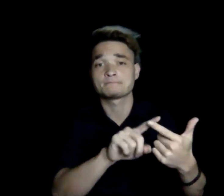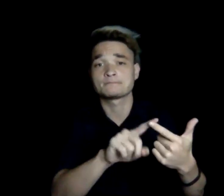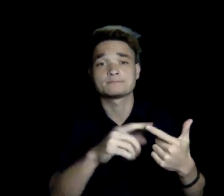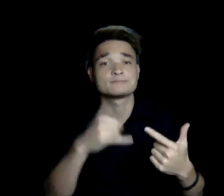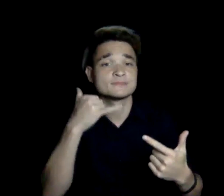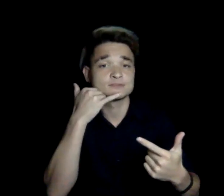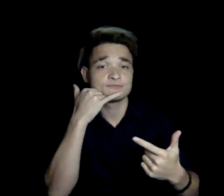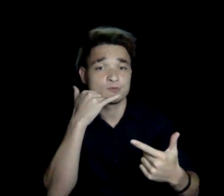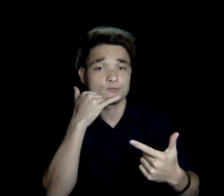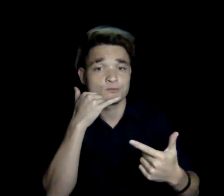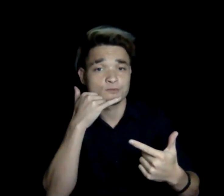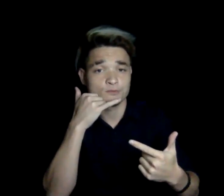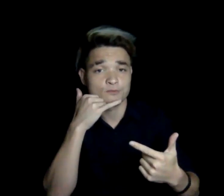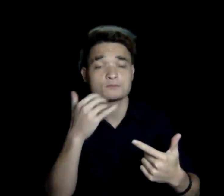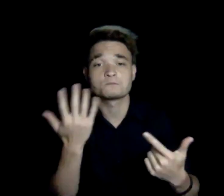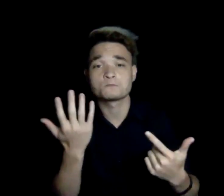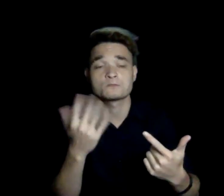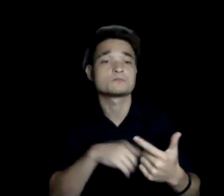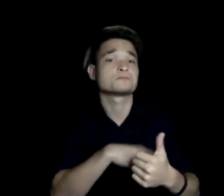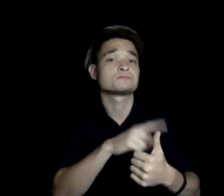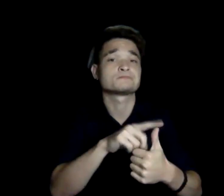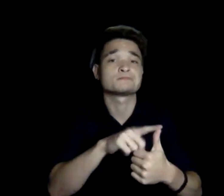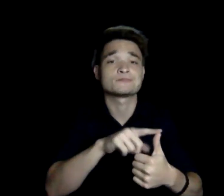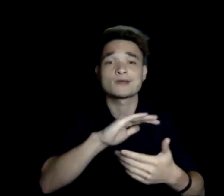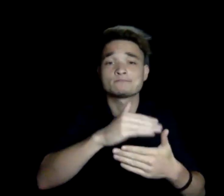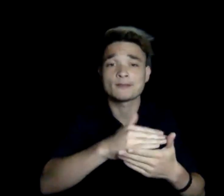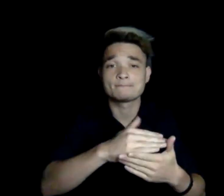laptop, a cell phone,